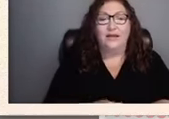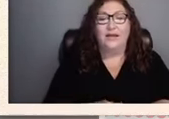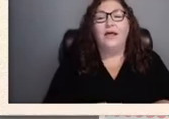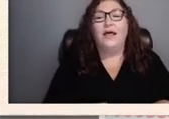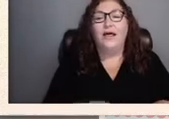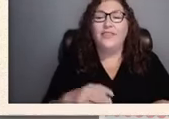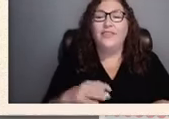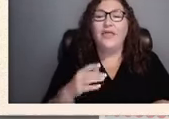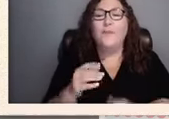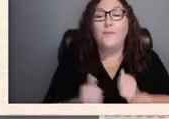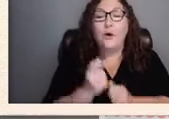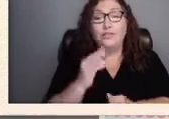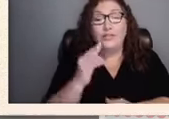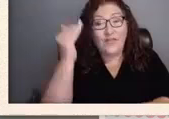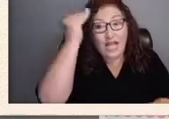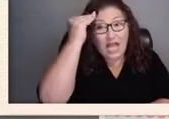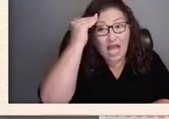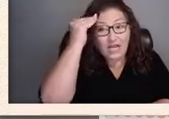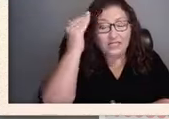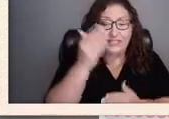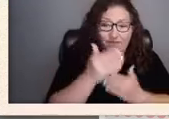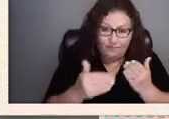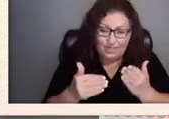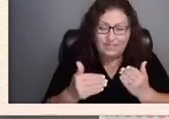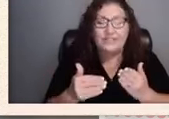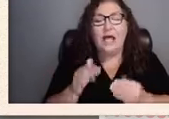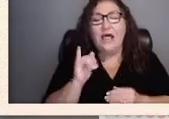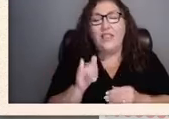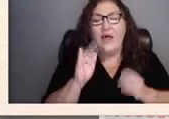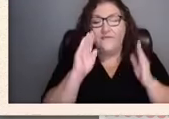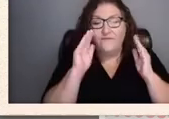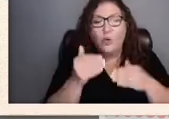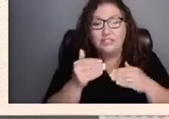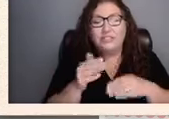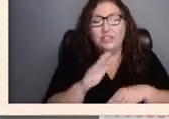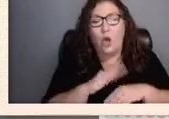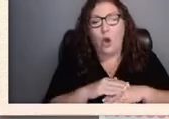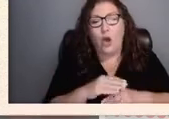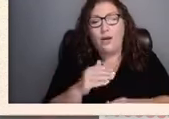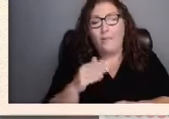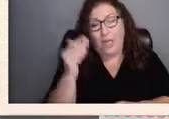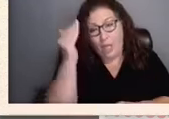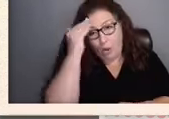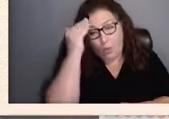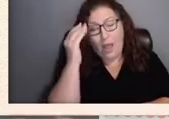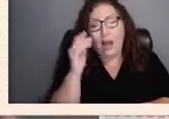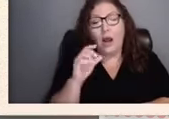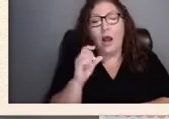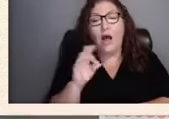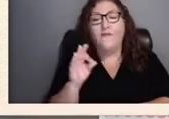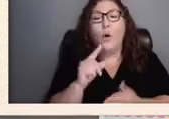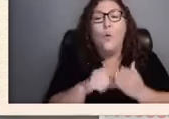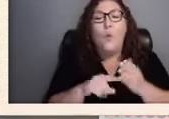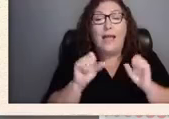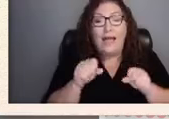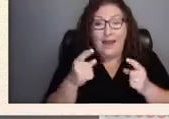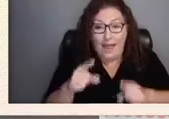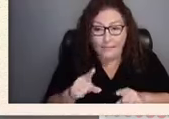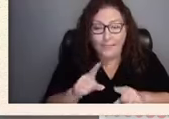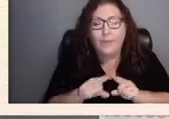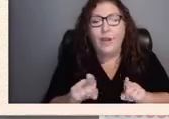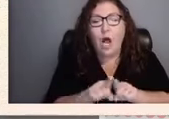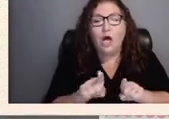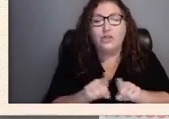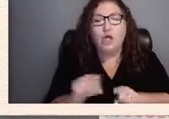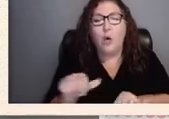piece focuses on being aware of of what could happen, but also other possibilities